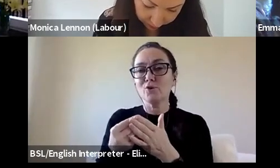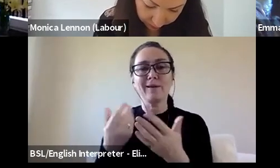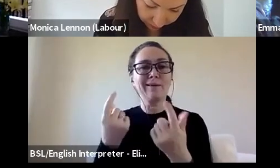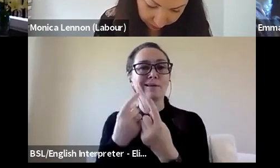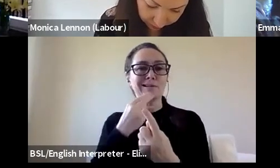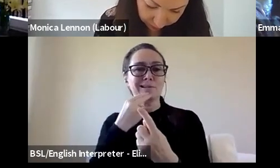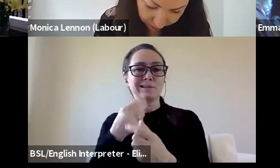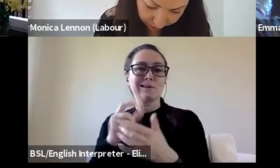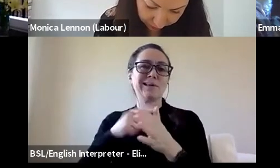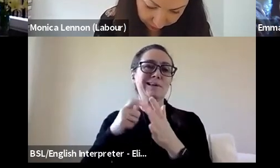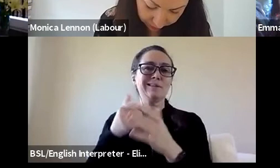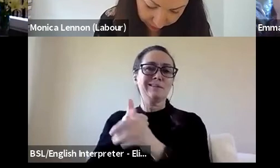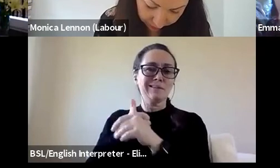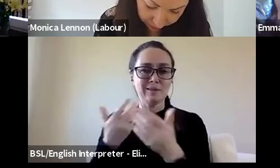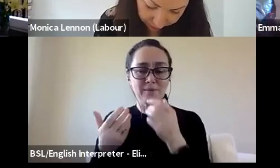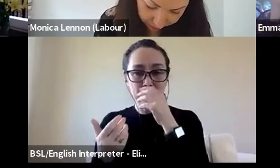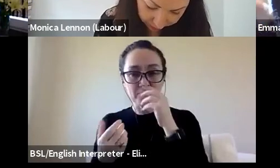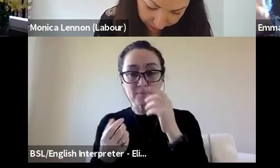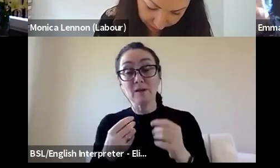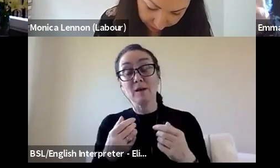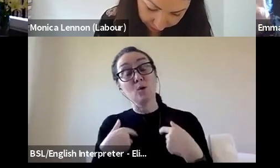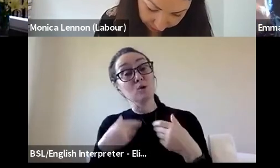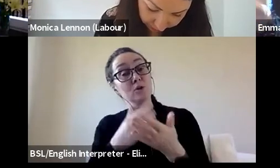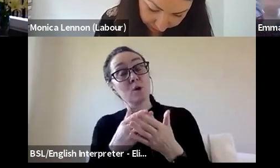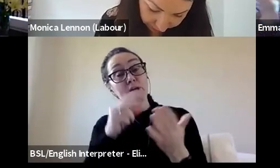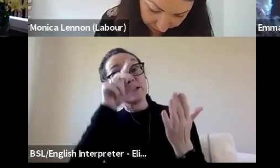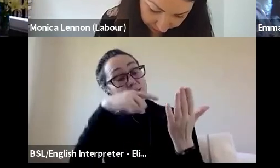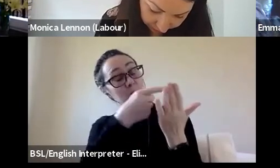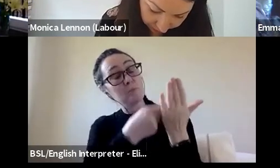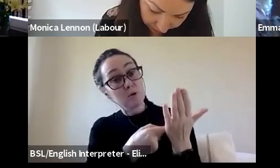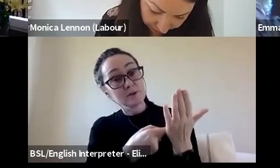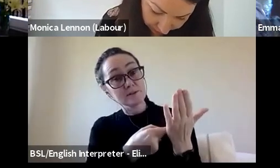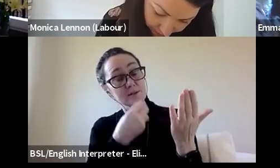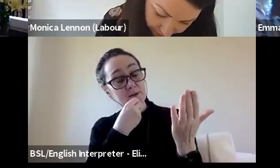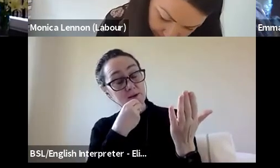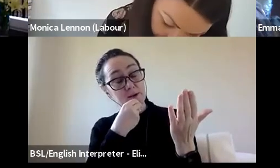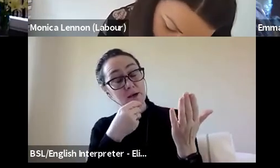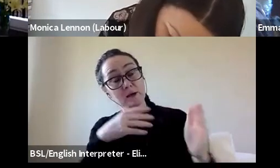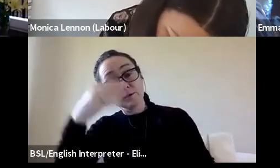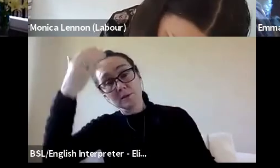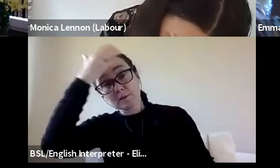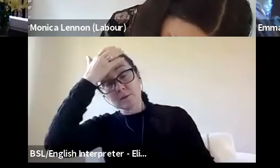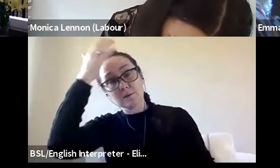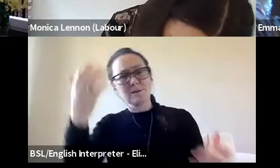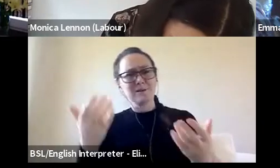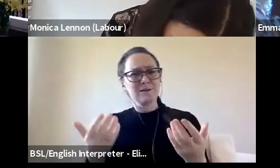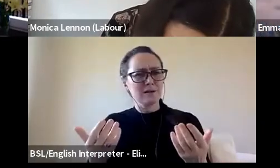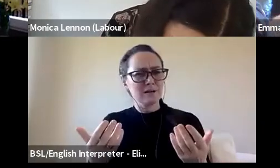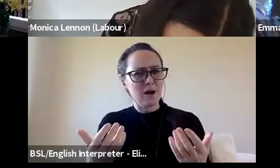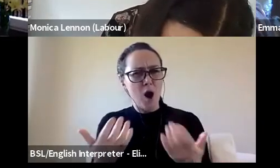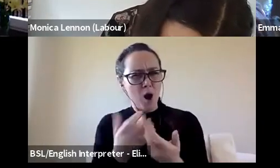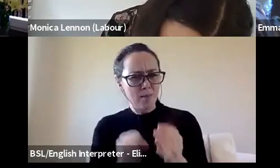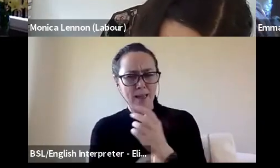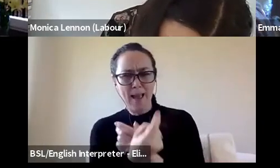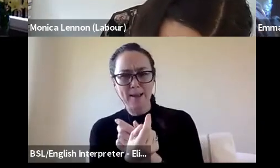being elected is when you see a policy and you think, how did that get through? Surely somebody in the room pointed out how exclusionary it is. I'm